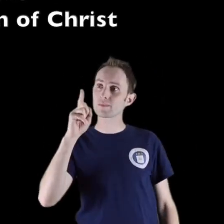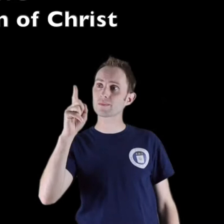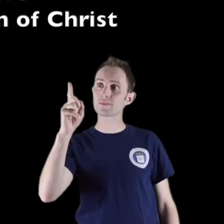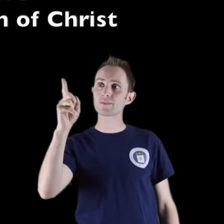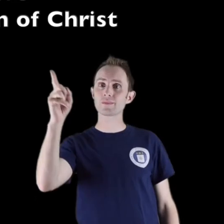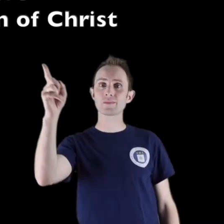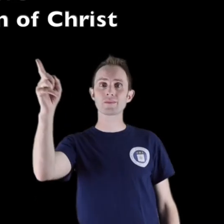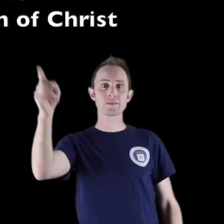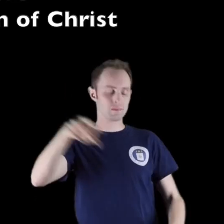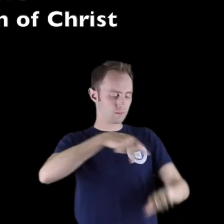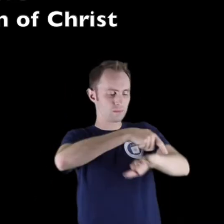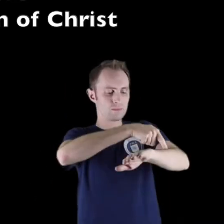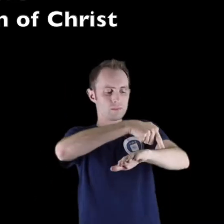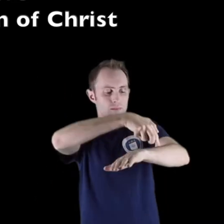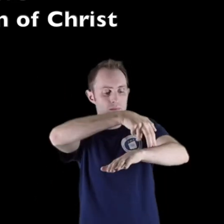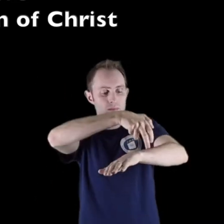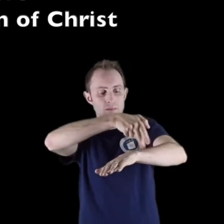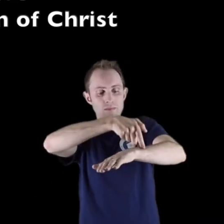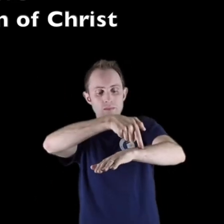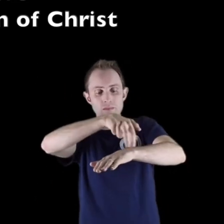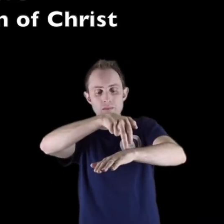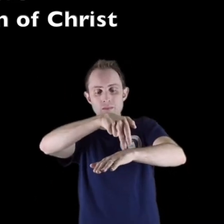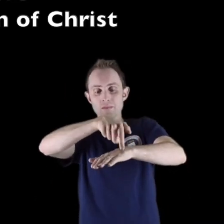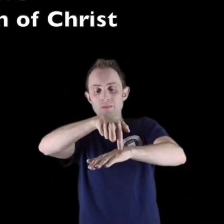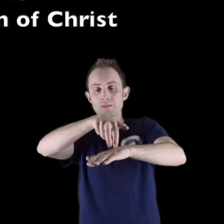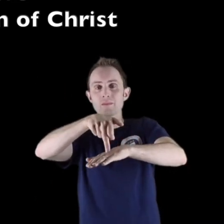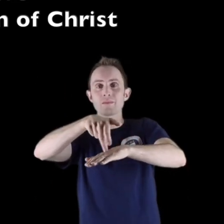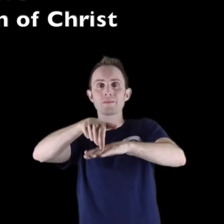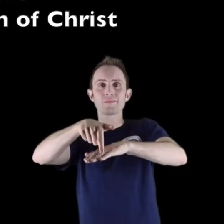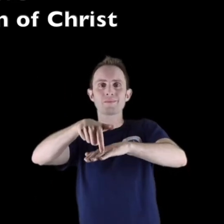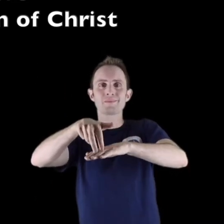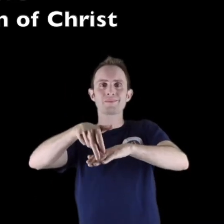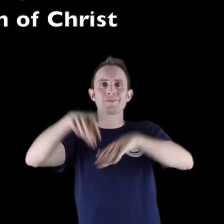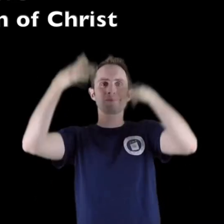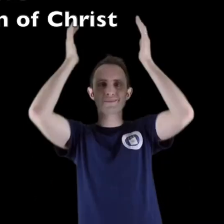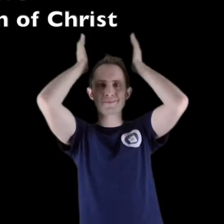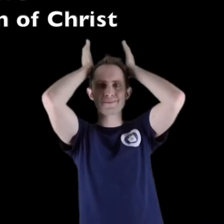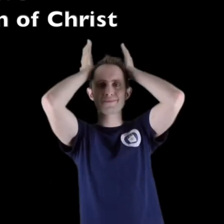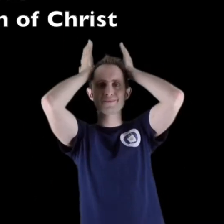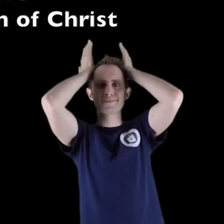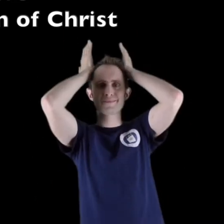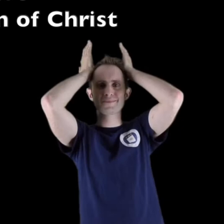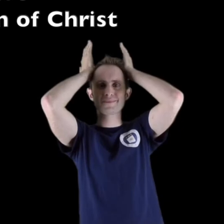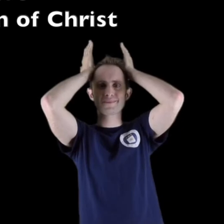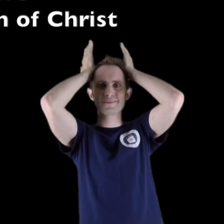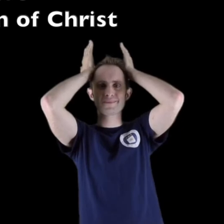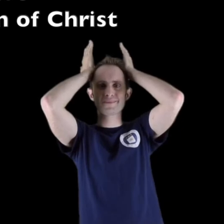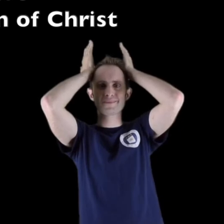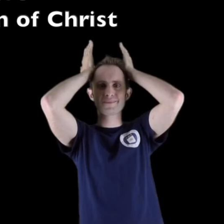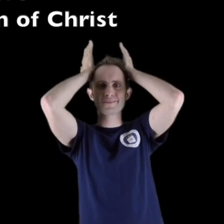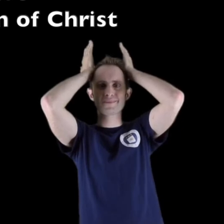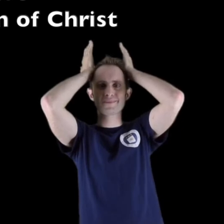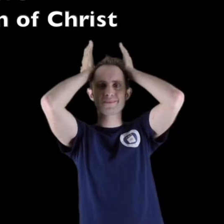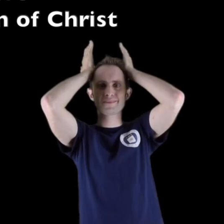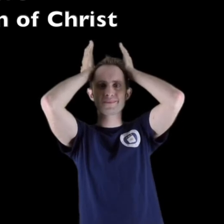us in, calls us to live the way of the kingdom of Christ, the